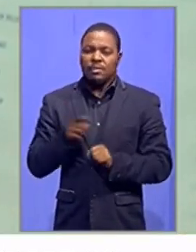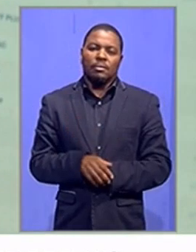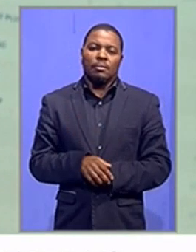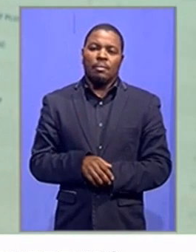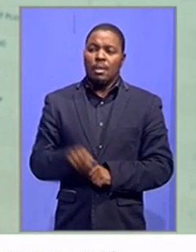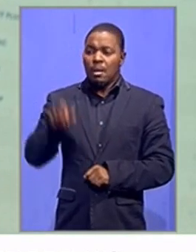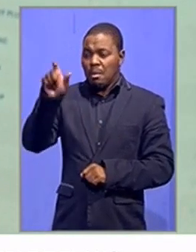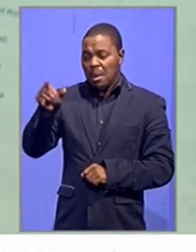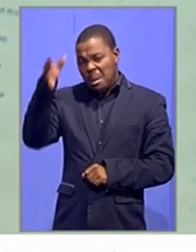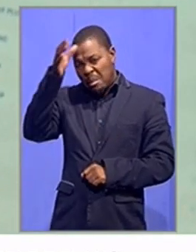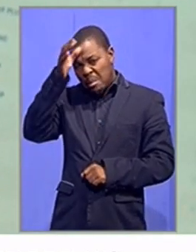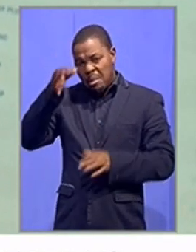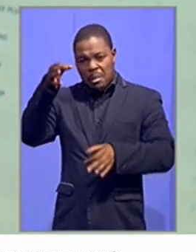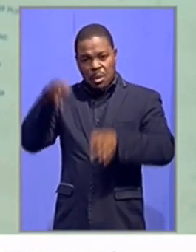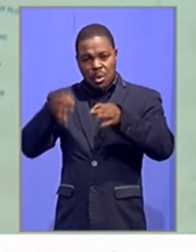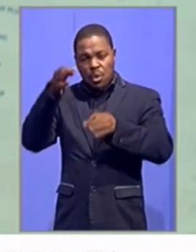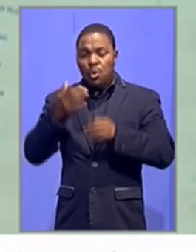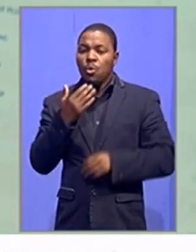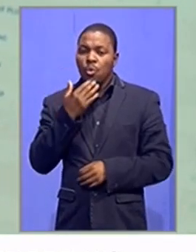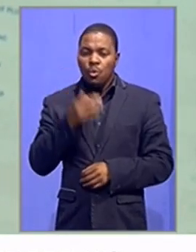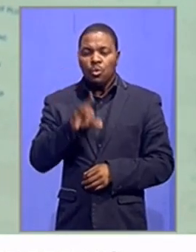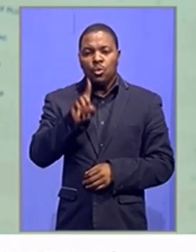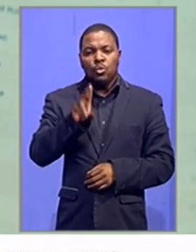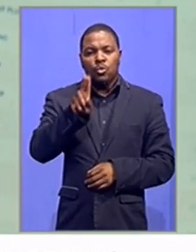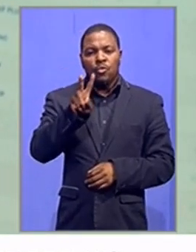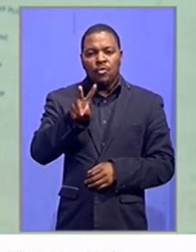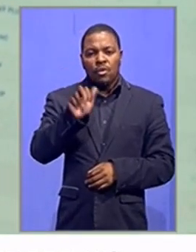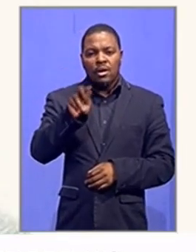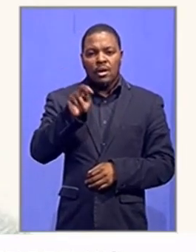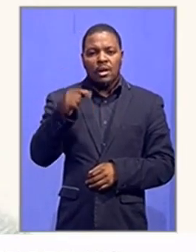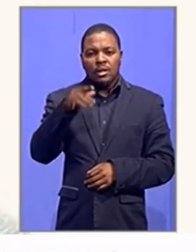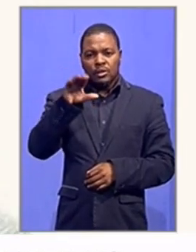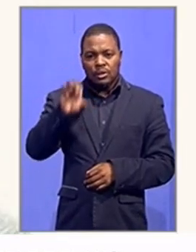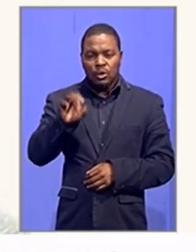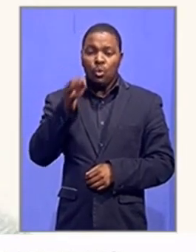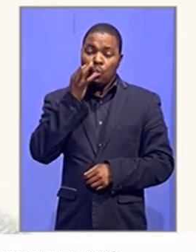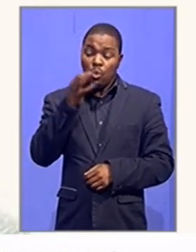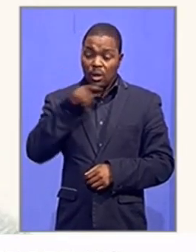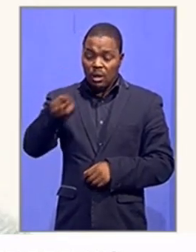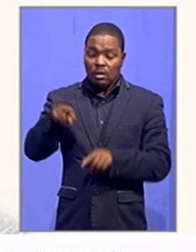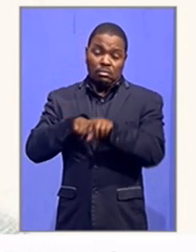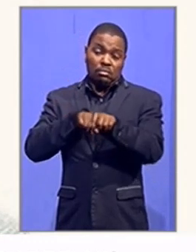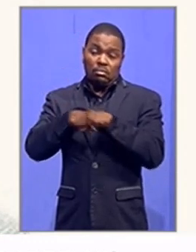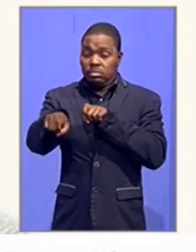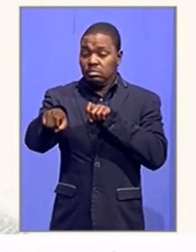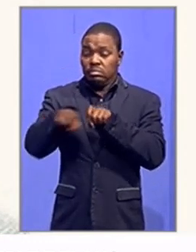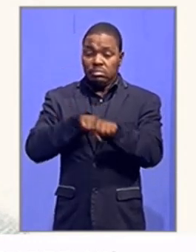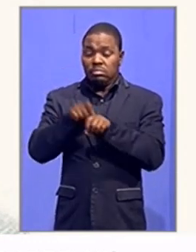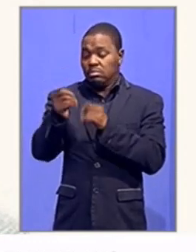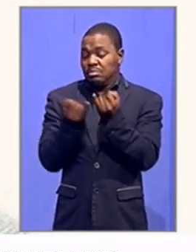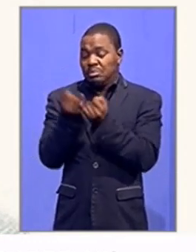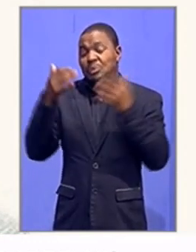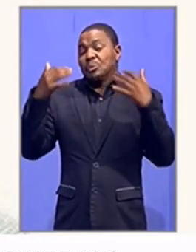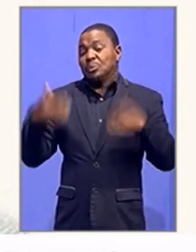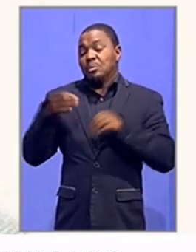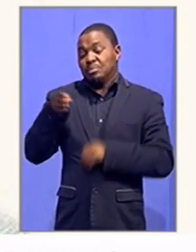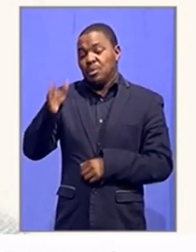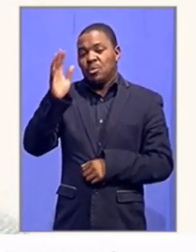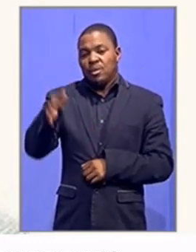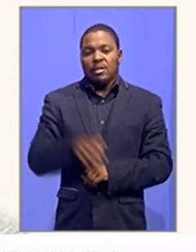wa dipolotiki Professor Andre Duvenage o dumela fa go tlile go nna le kgaisano e kgolo mo conferenceng e latelang magareng